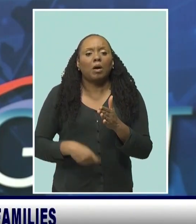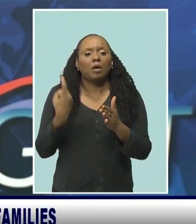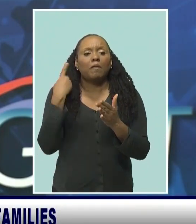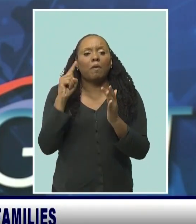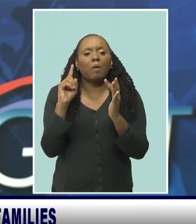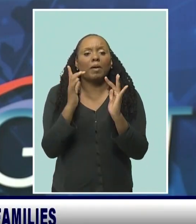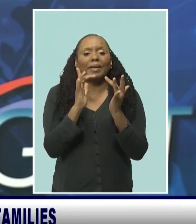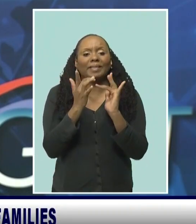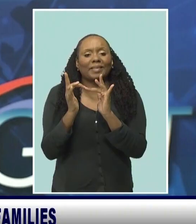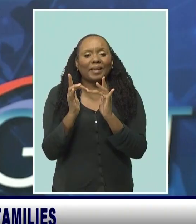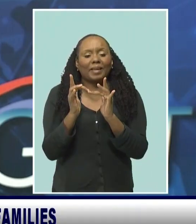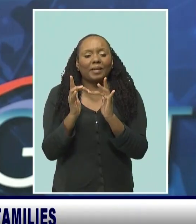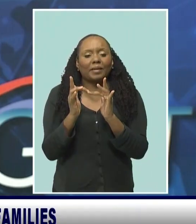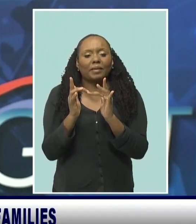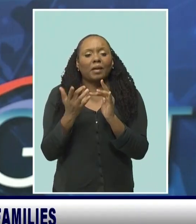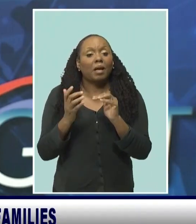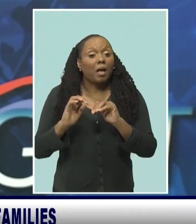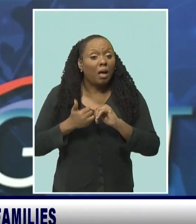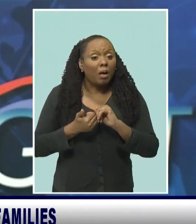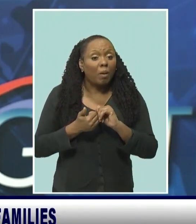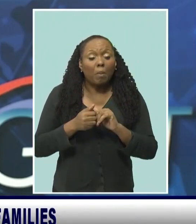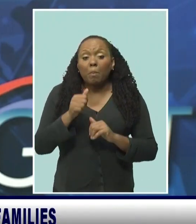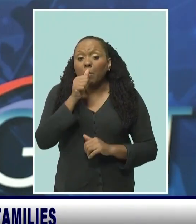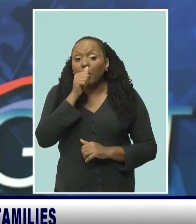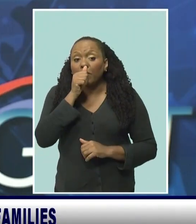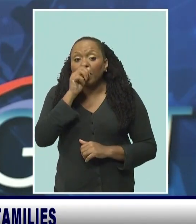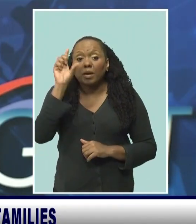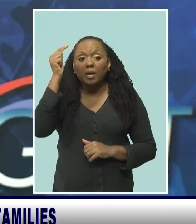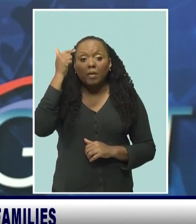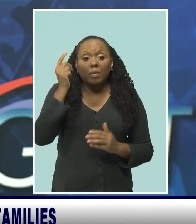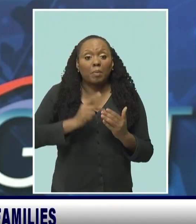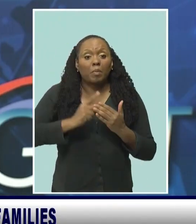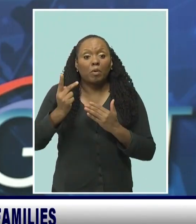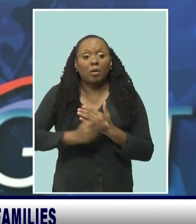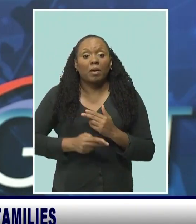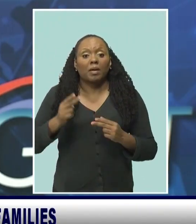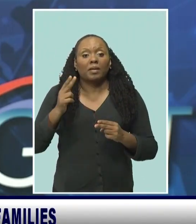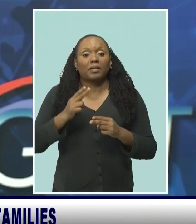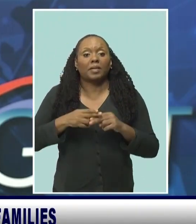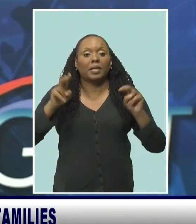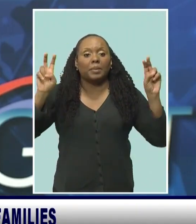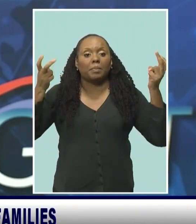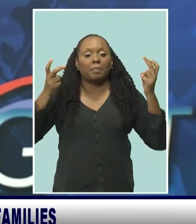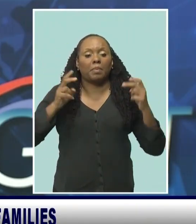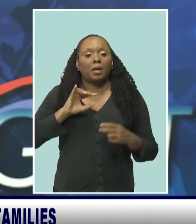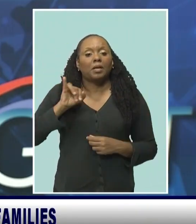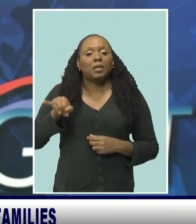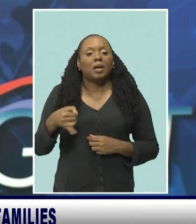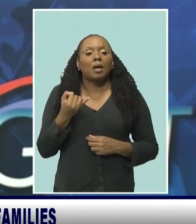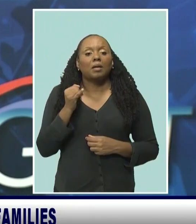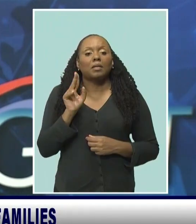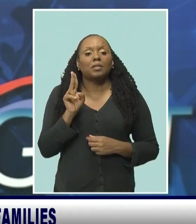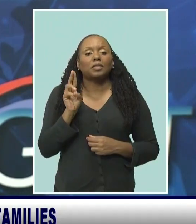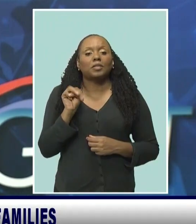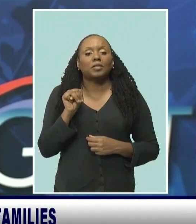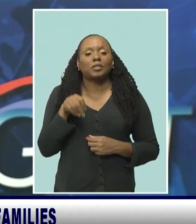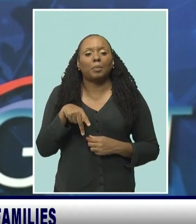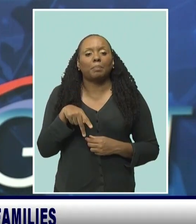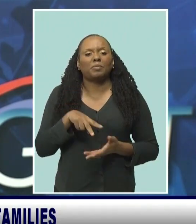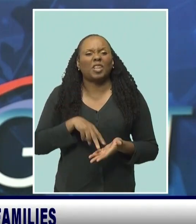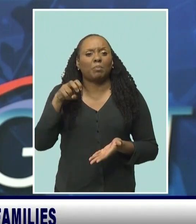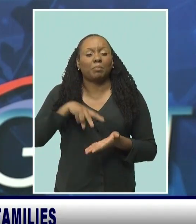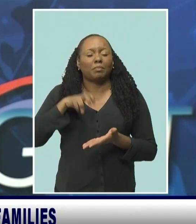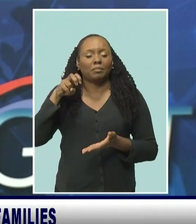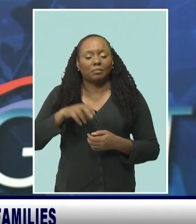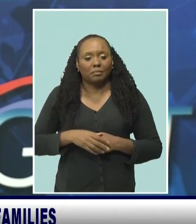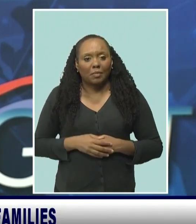being done through a private-public sector partnership program called JUMP. Prime Minister Mia Motley says the plan, which